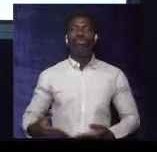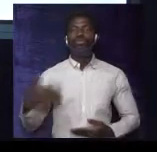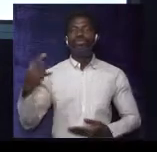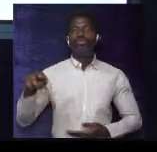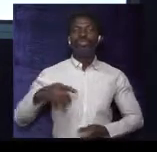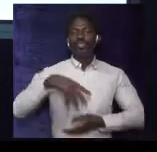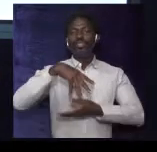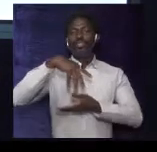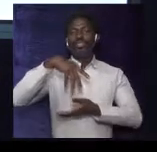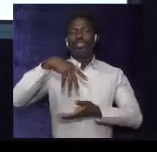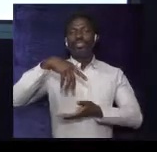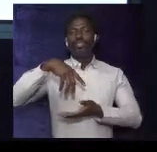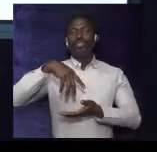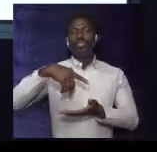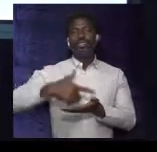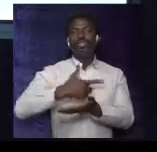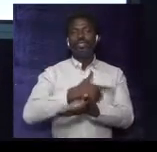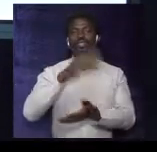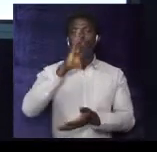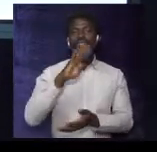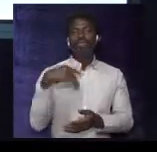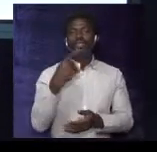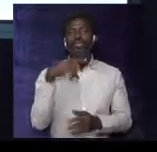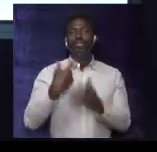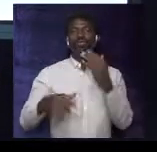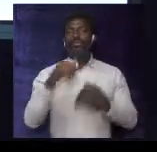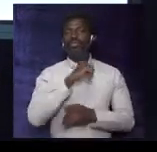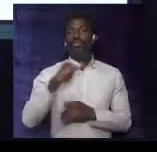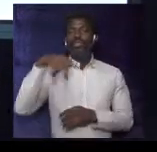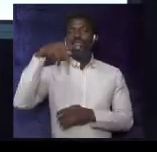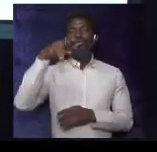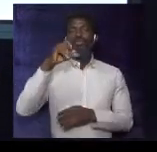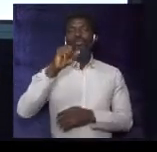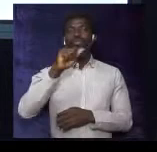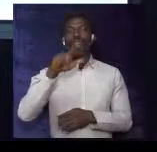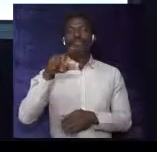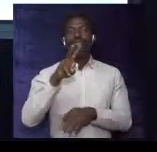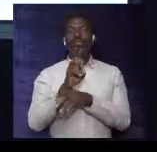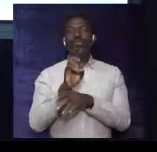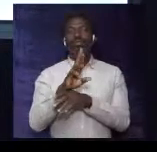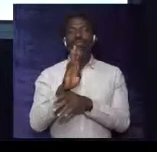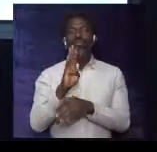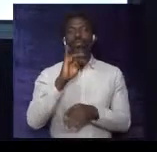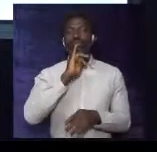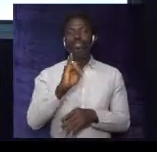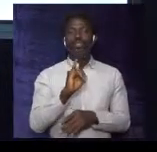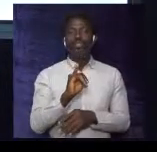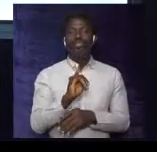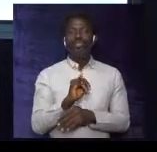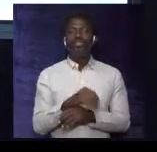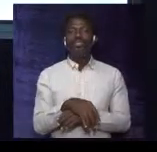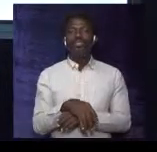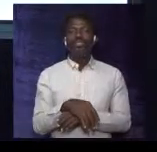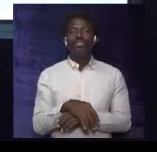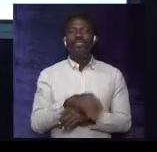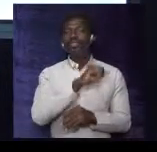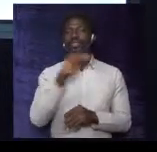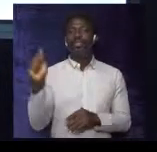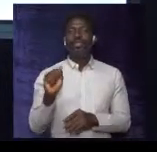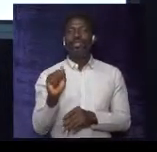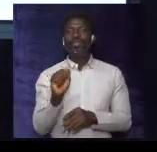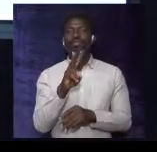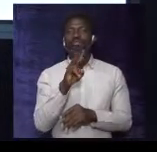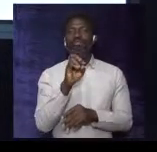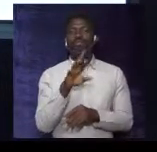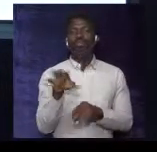We'll introduce the lesson by saying what a phrasal verb consists of. A phrasal verb